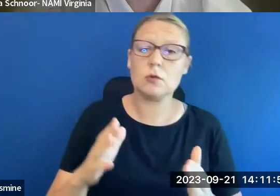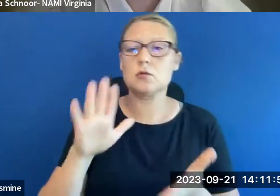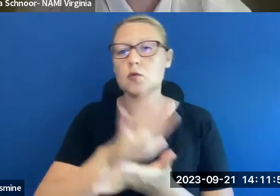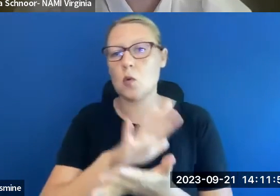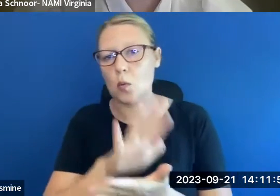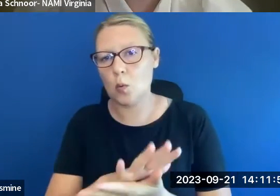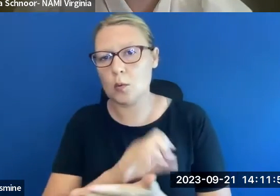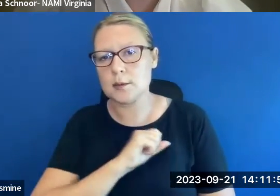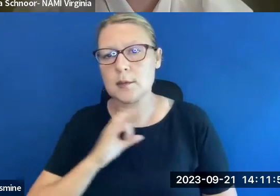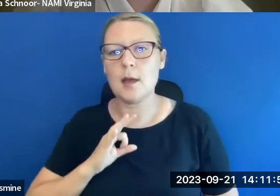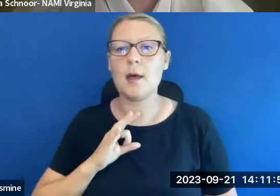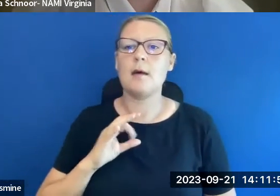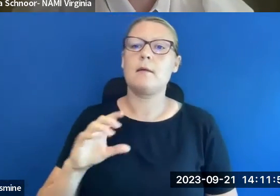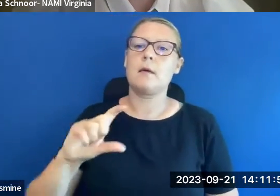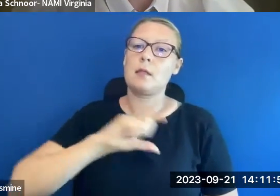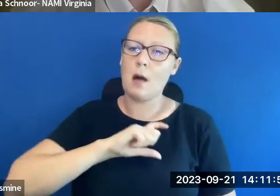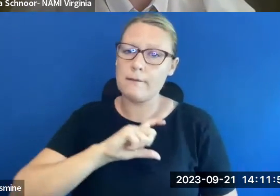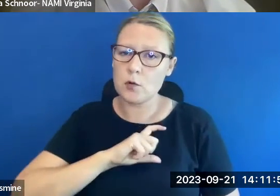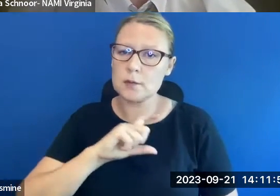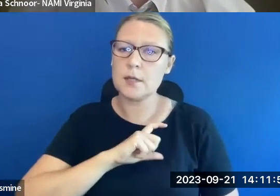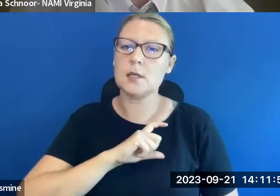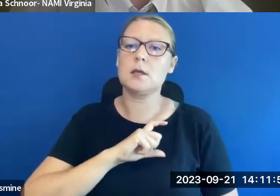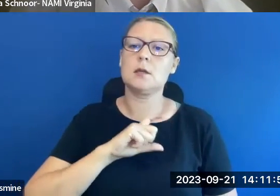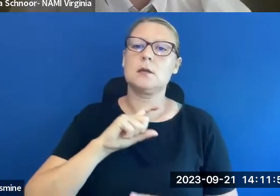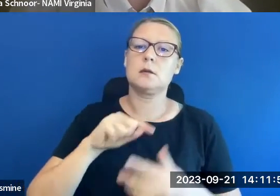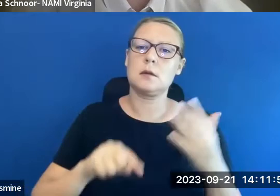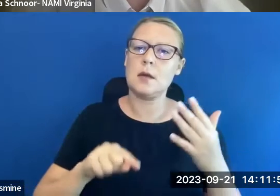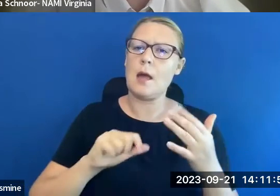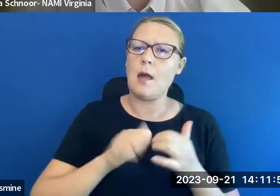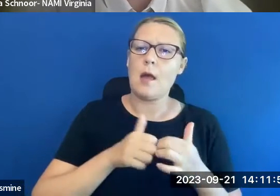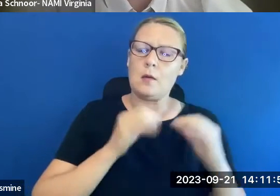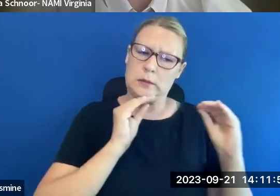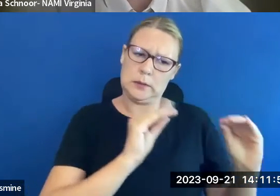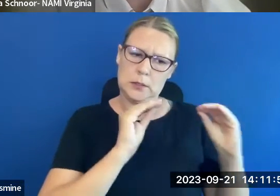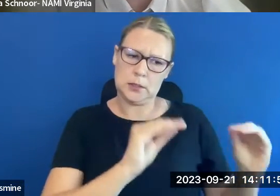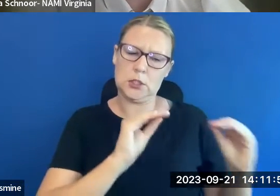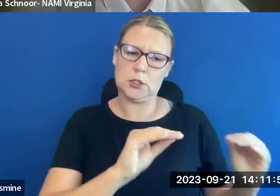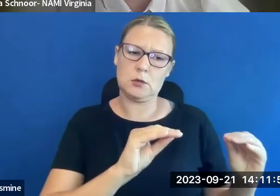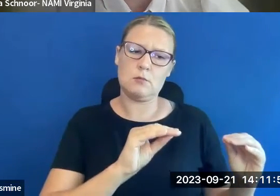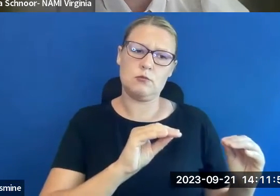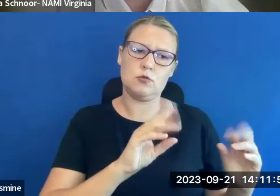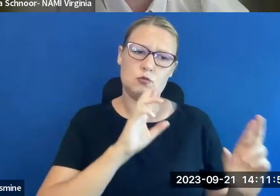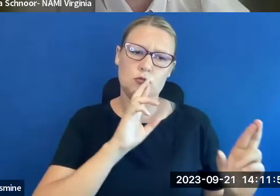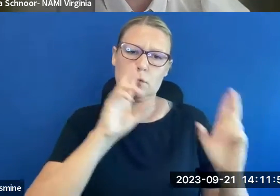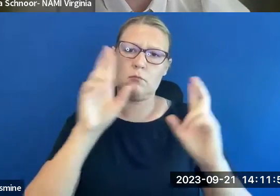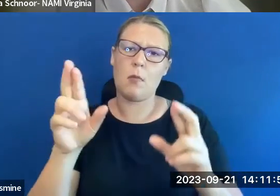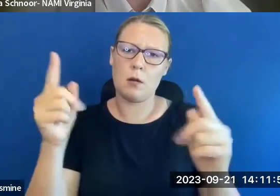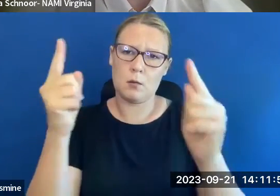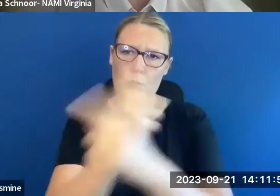even law enforcement, to recognize and respond to those mental health concerns appropriately?